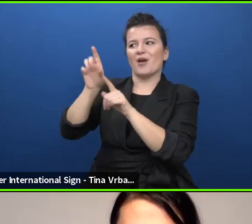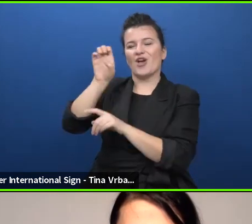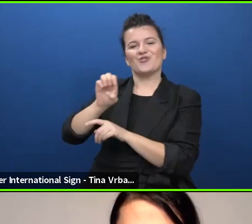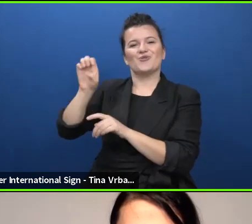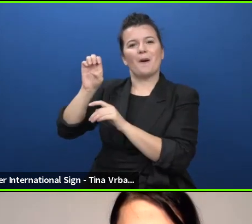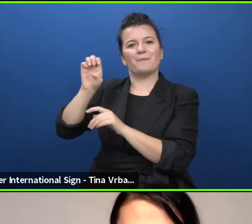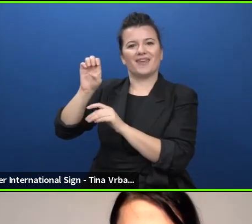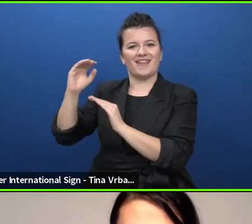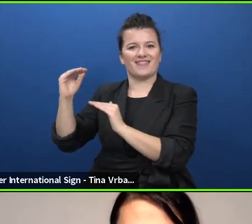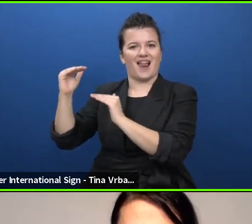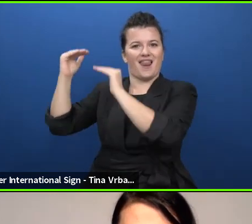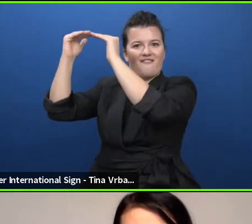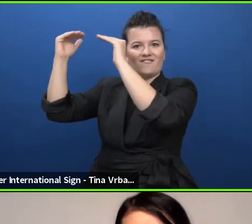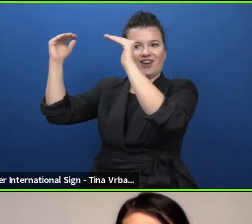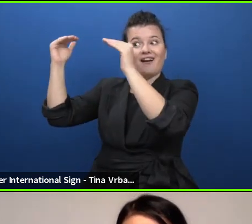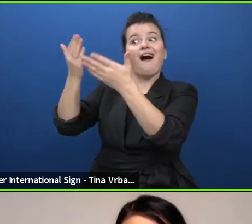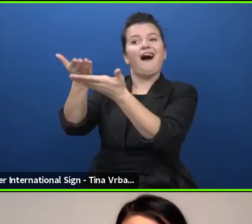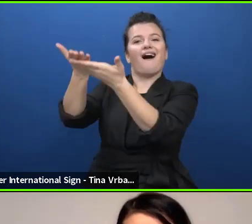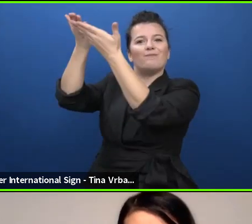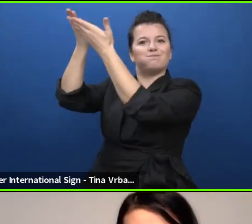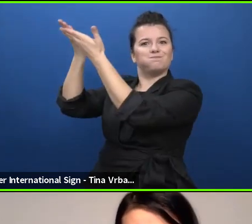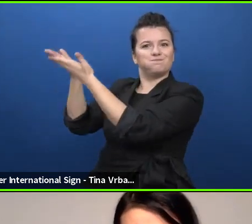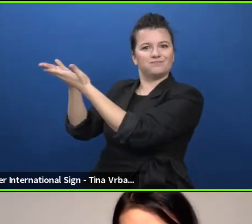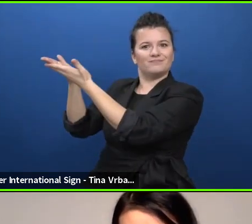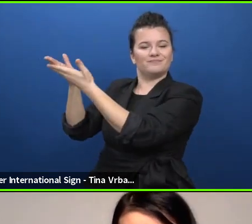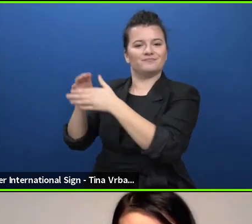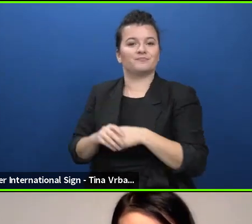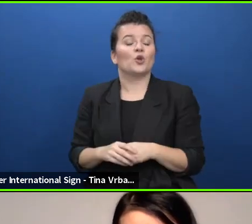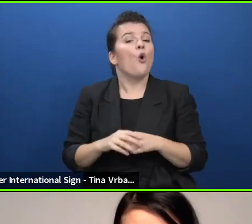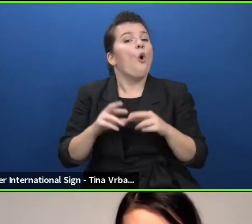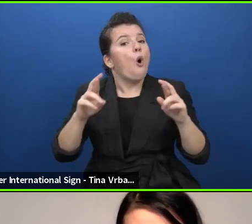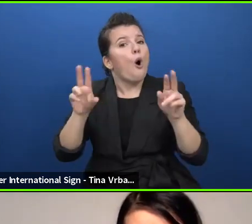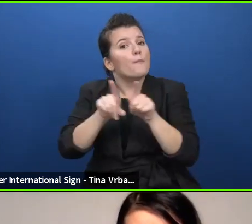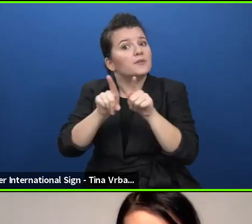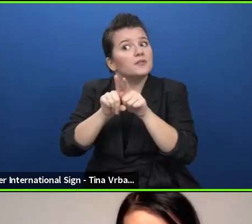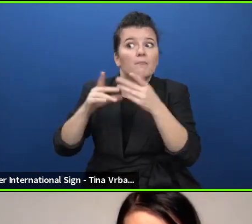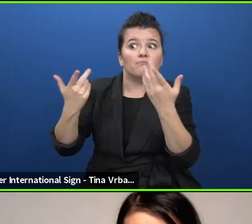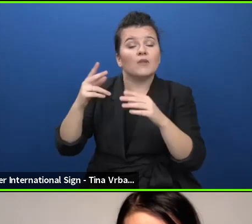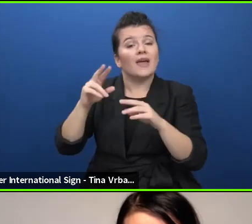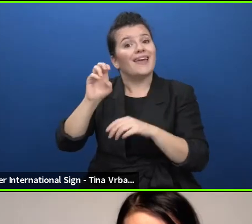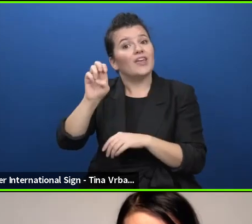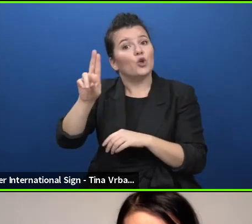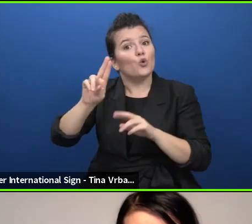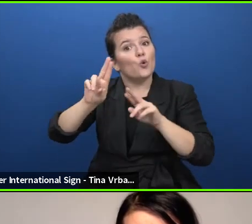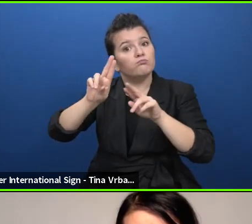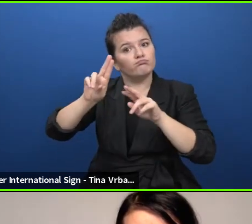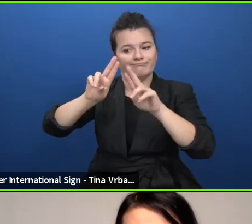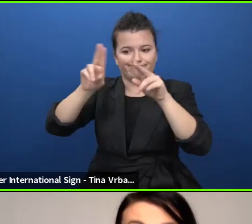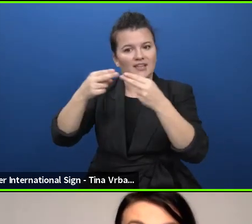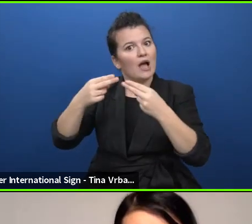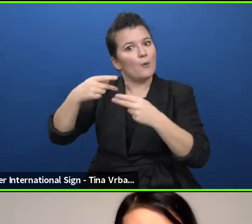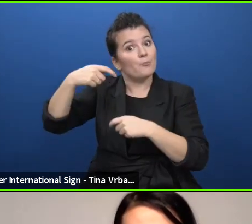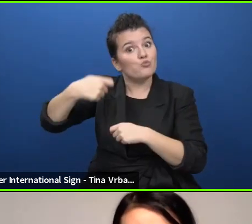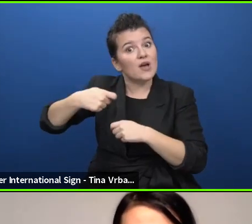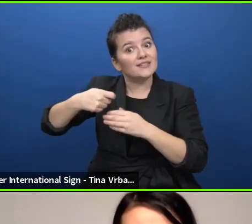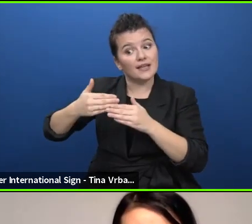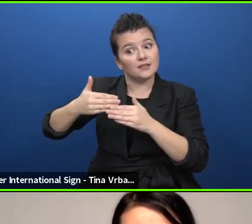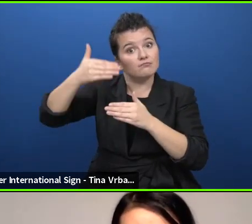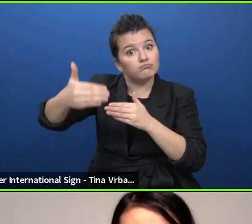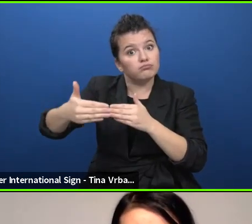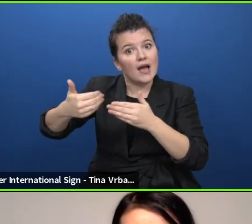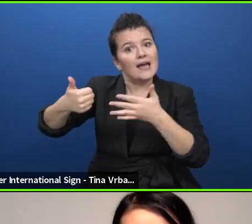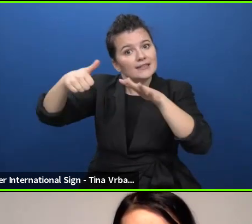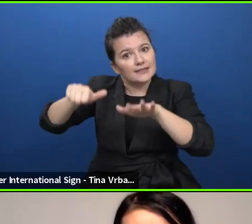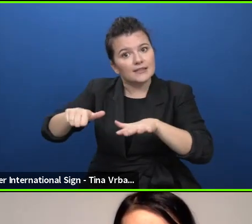we hope that the future EU presidencies will also take this adventurous route